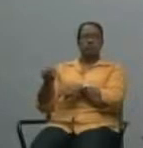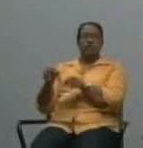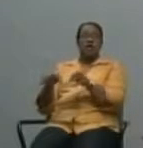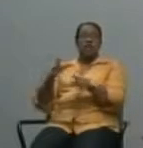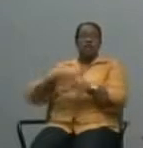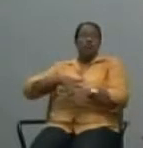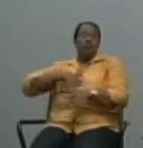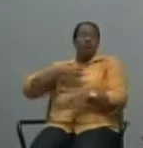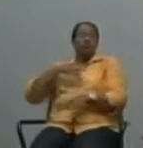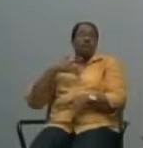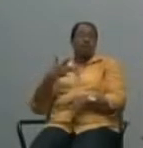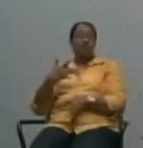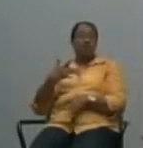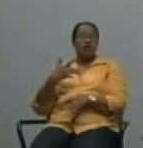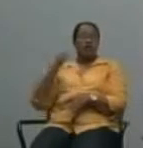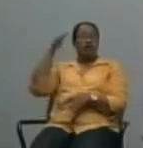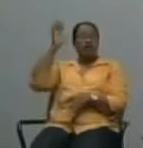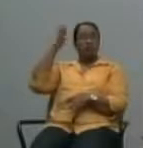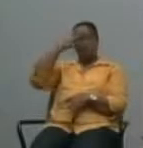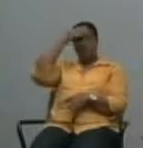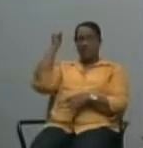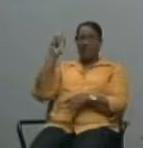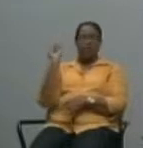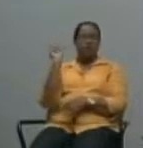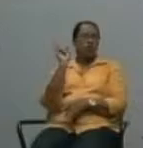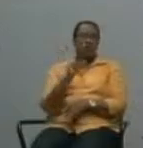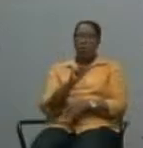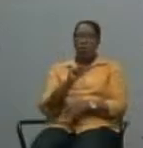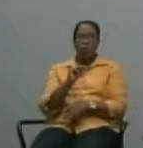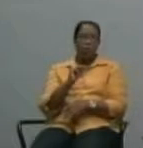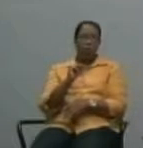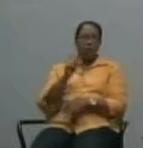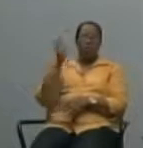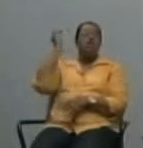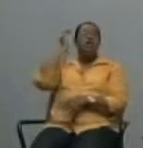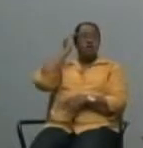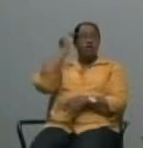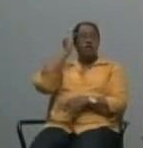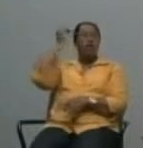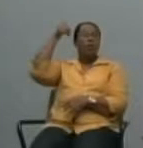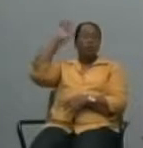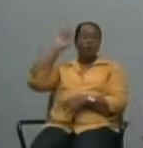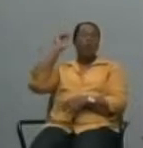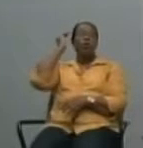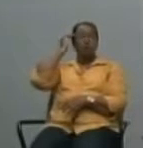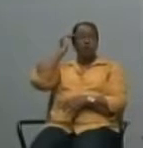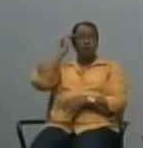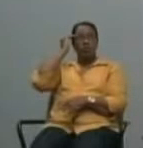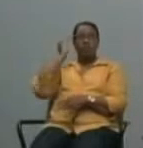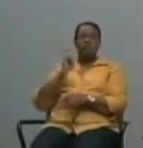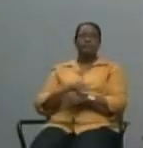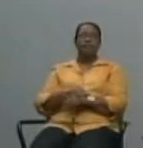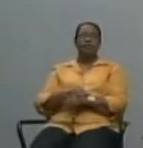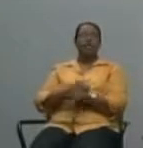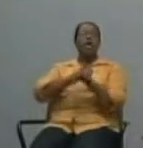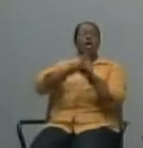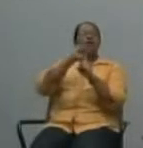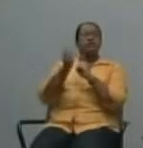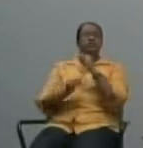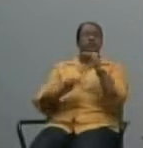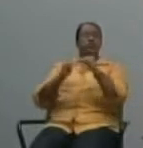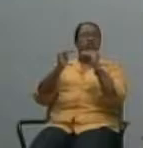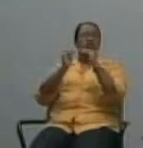to ancient times, we certainly might be mistaken. Because in fact, social justice is